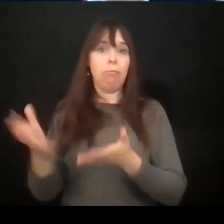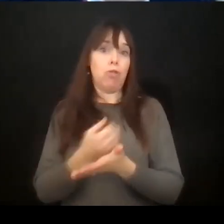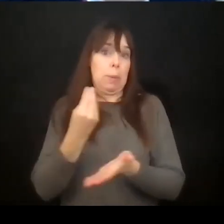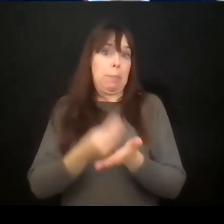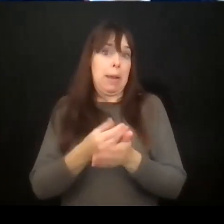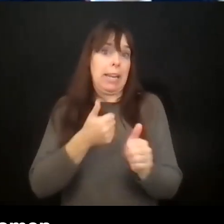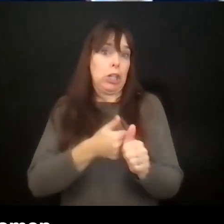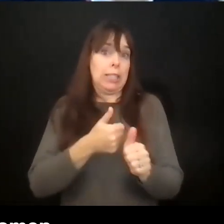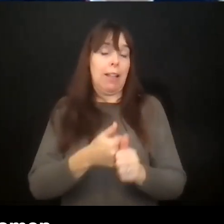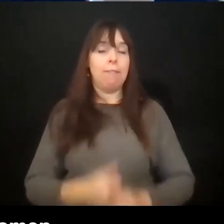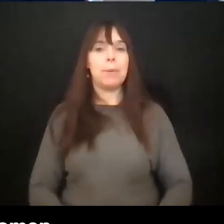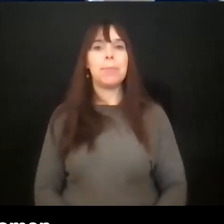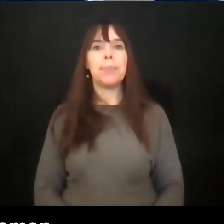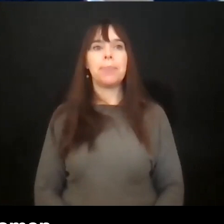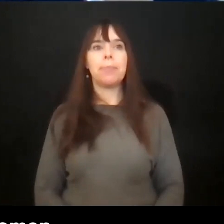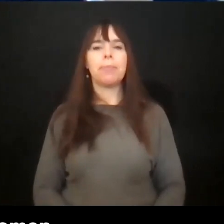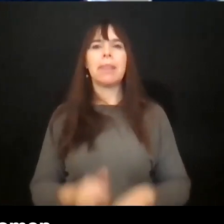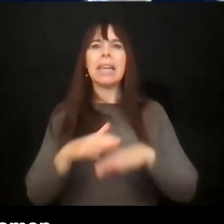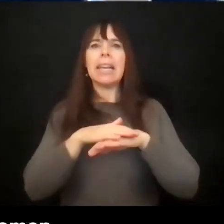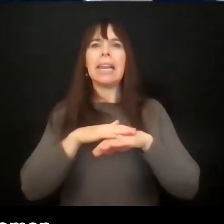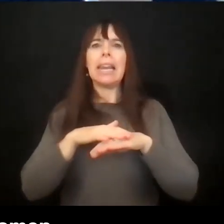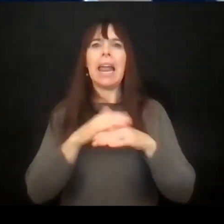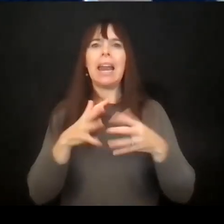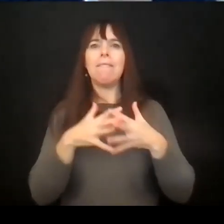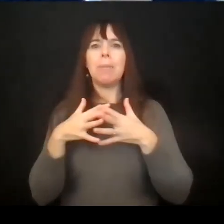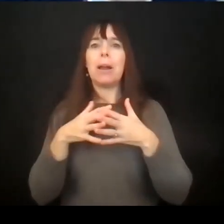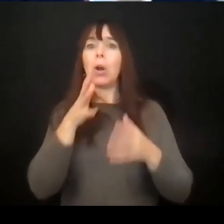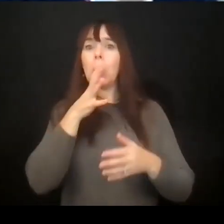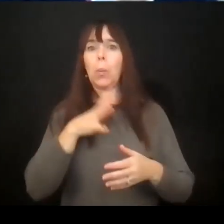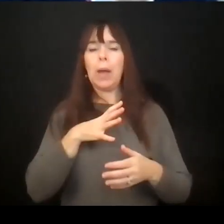about 1880. The Native American women